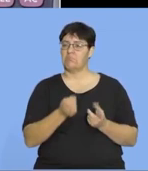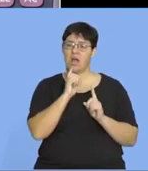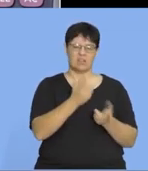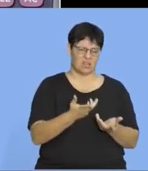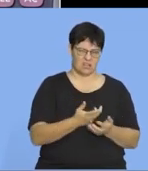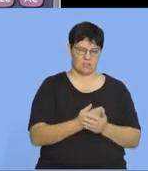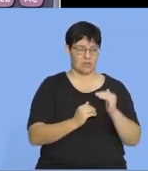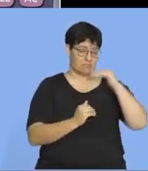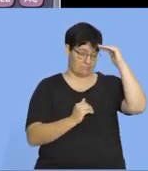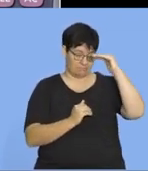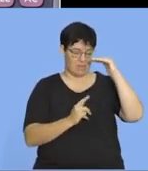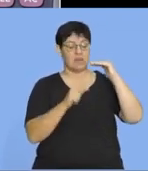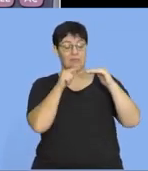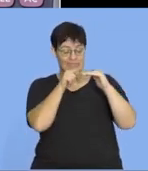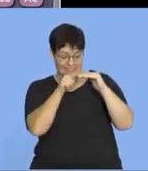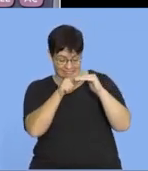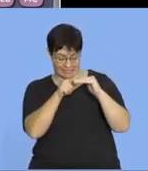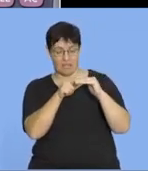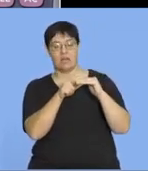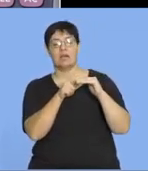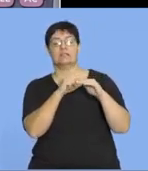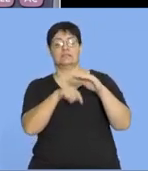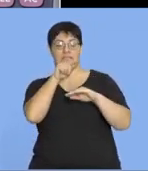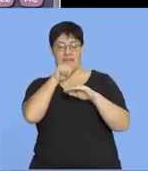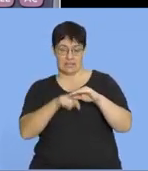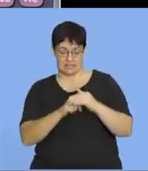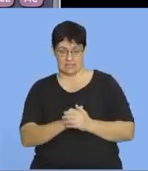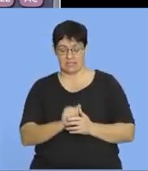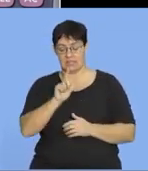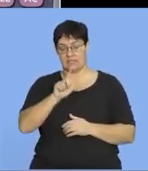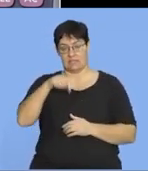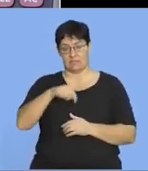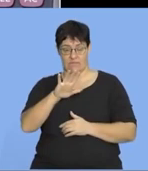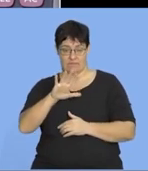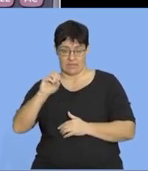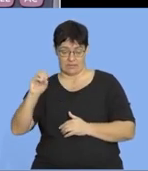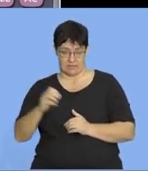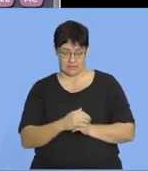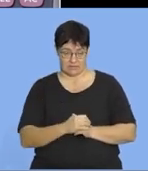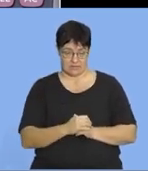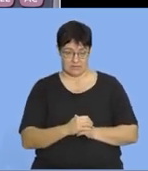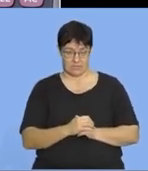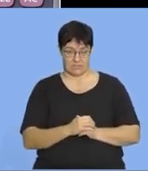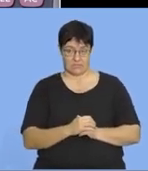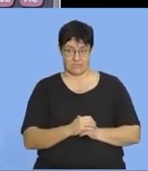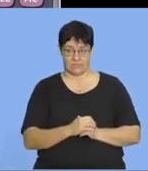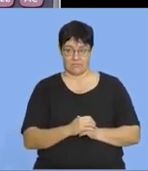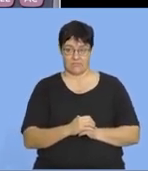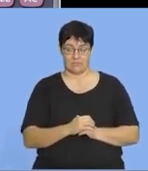gives us the top part. Now I'm going to take that and divide by